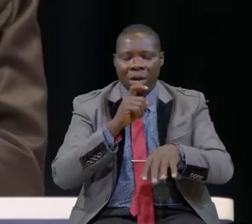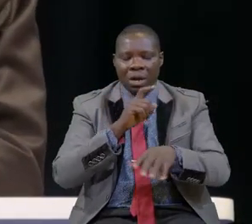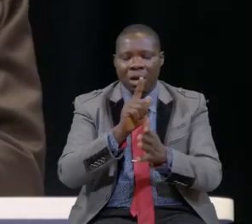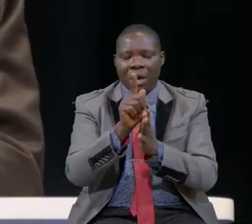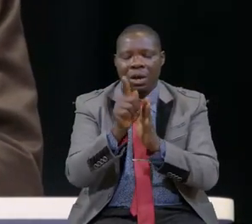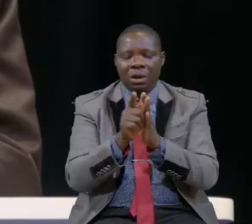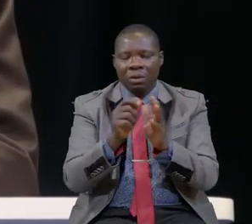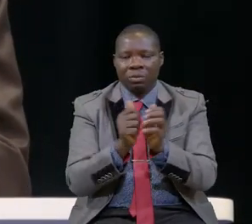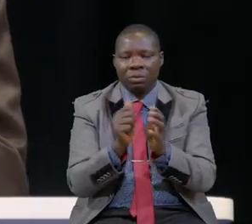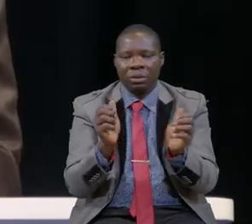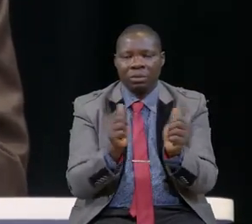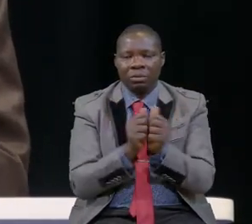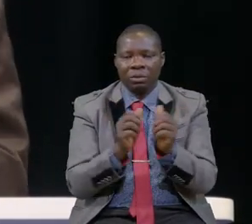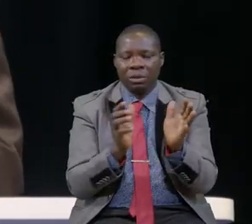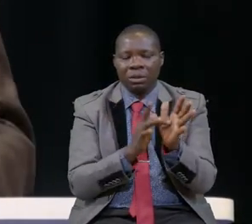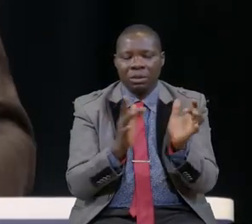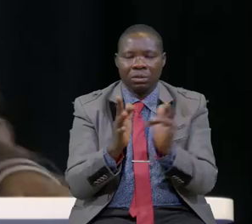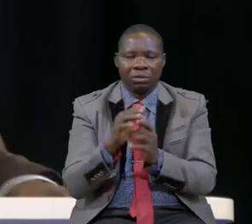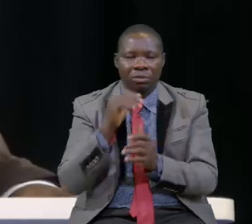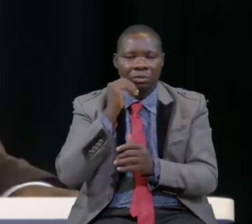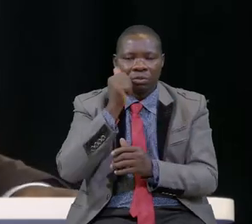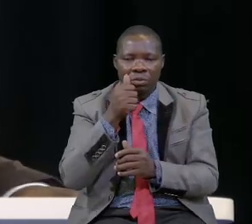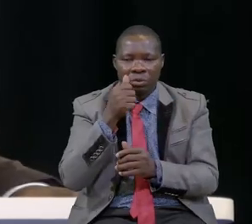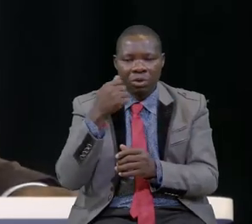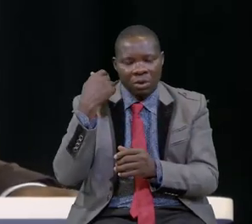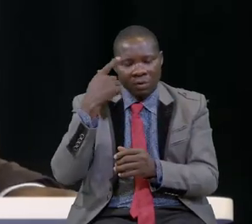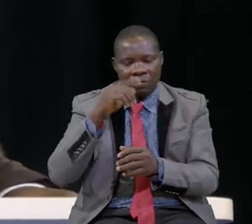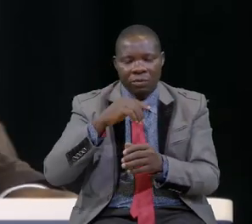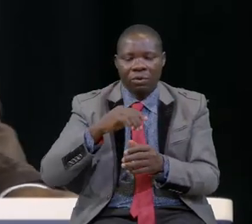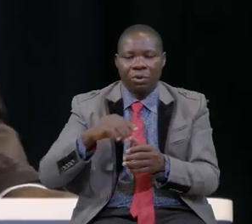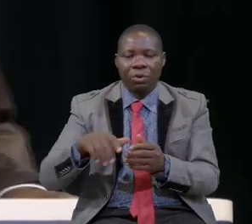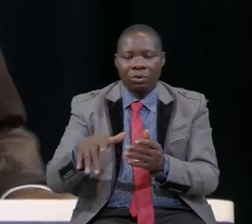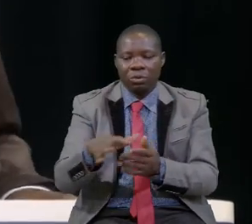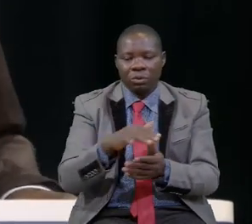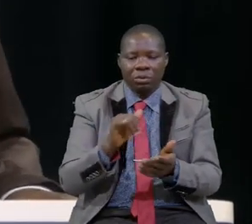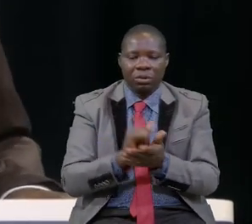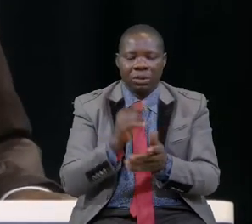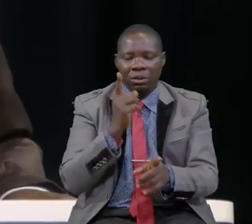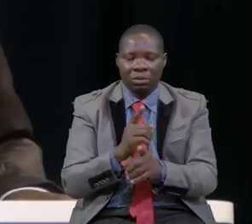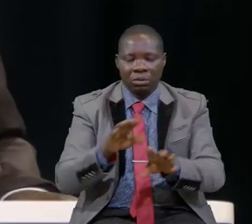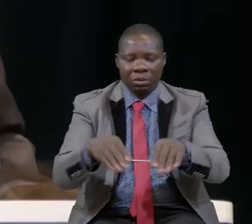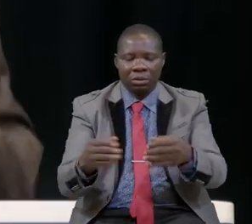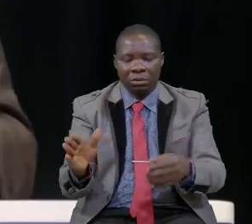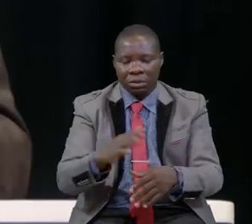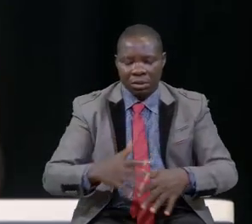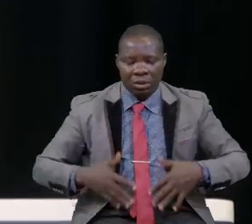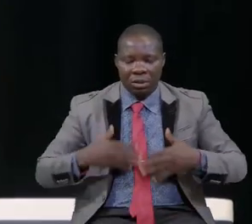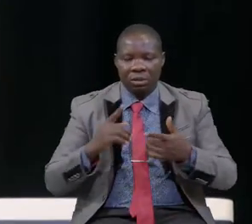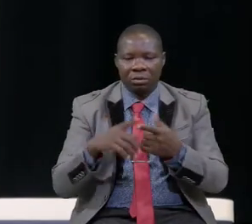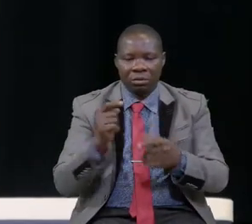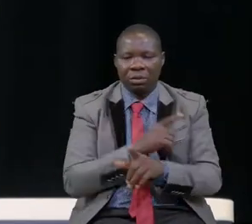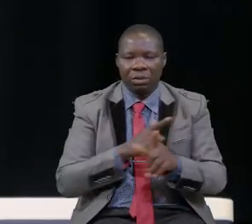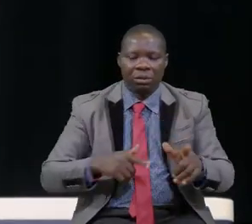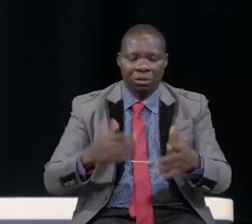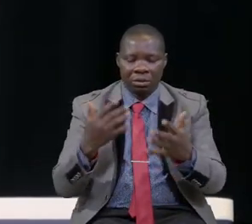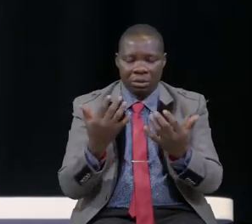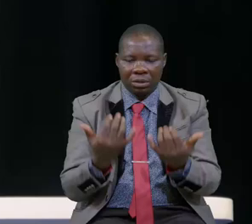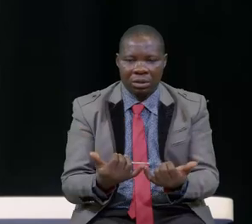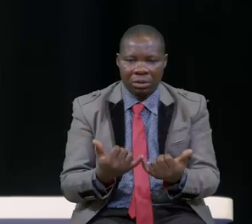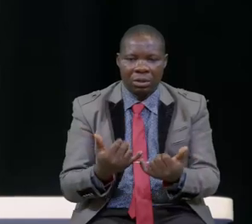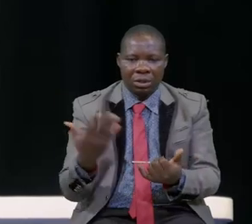tomorrow, for those who have just given their lives to the Lord now. There's a big tent by my right